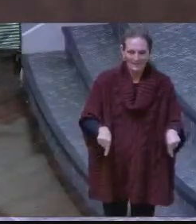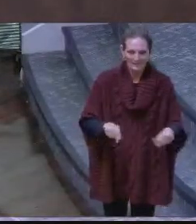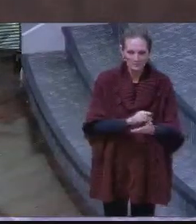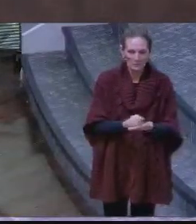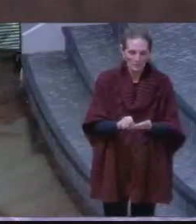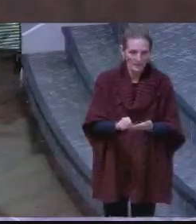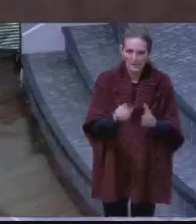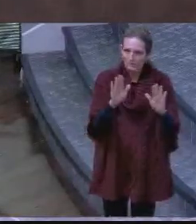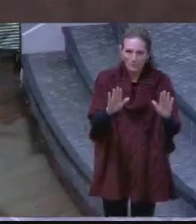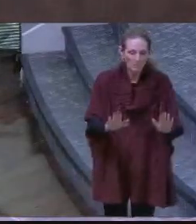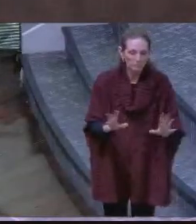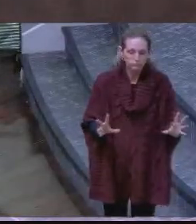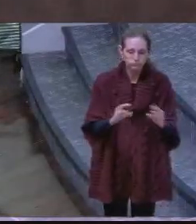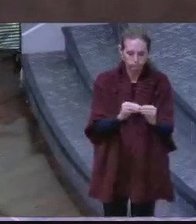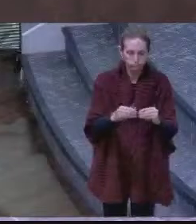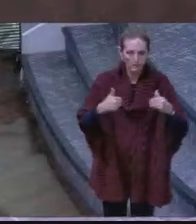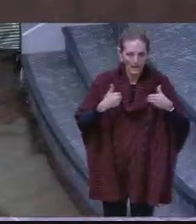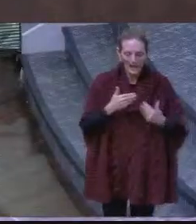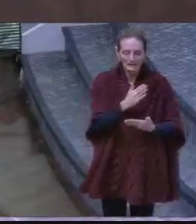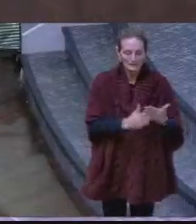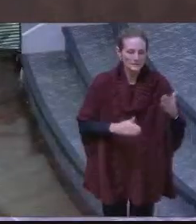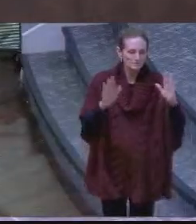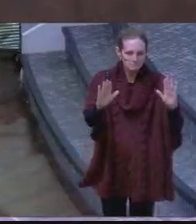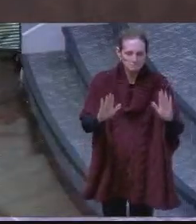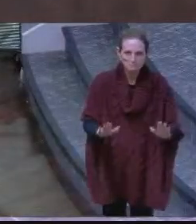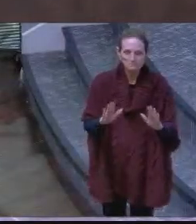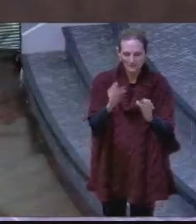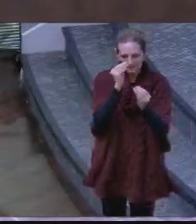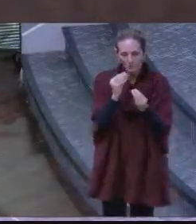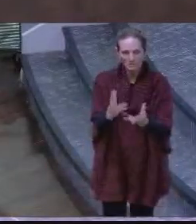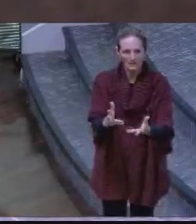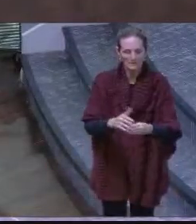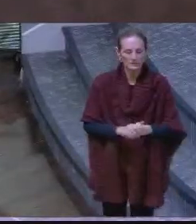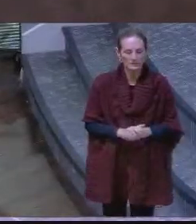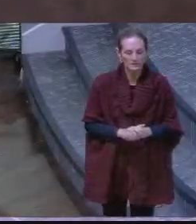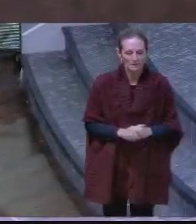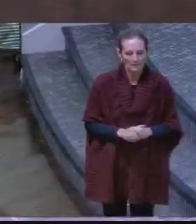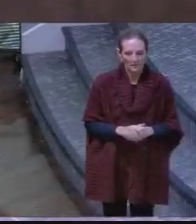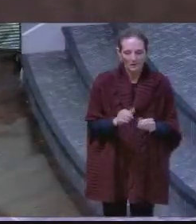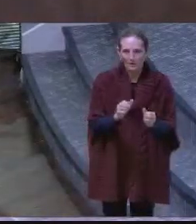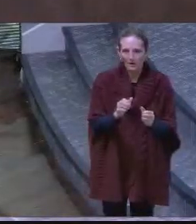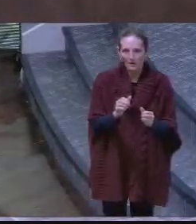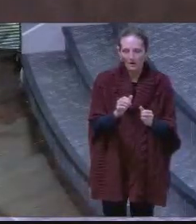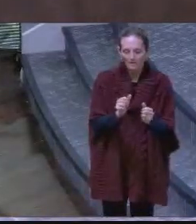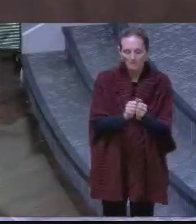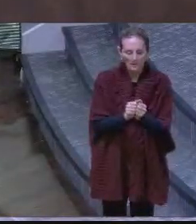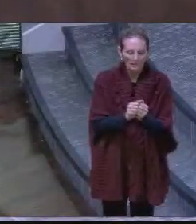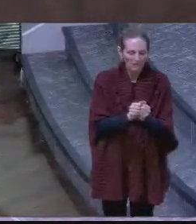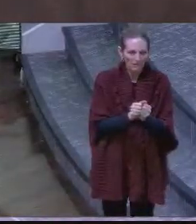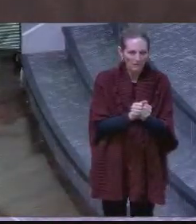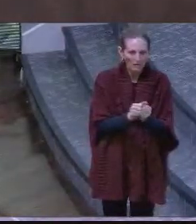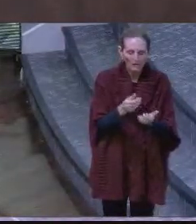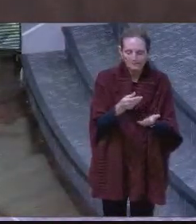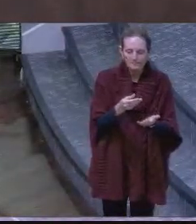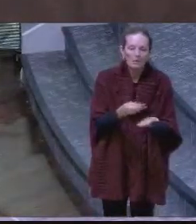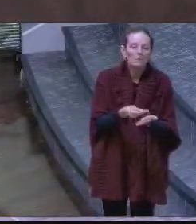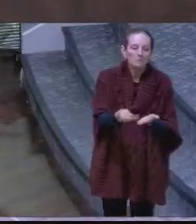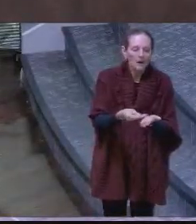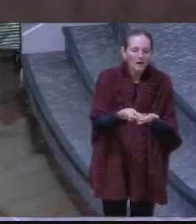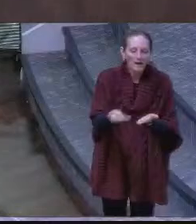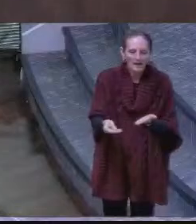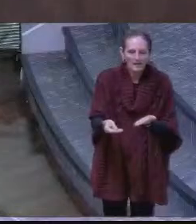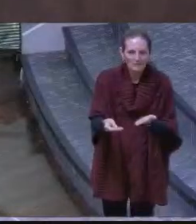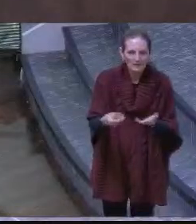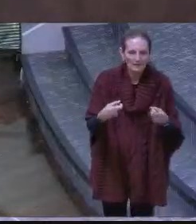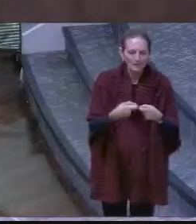we had some very excellent information shared with the Oversight Committee about the purchase of the electric